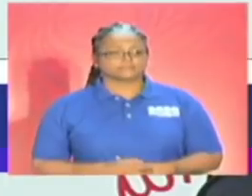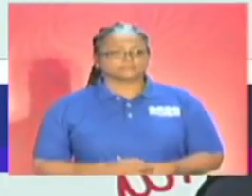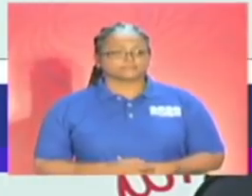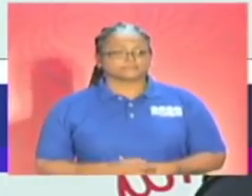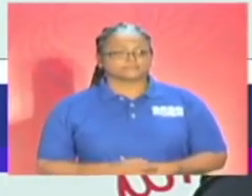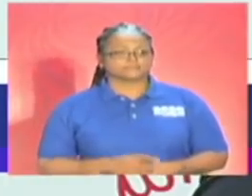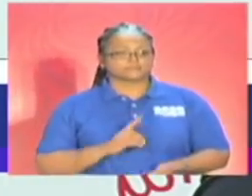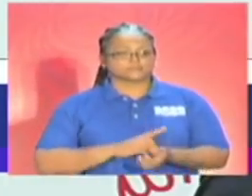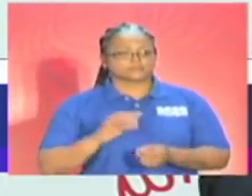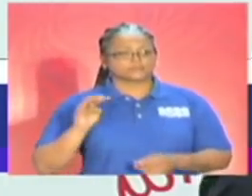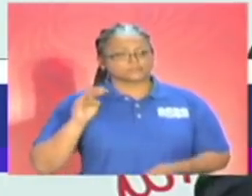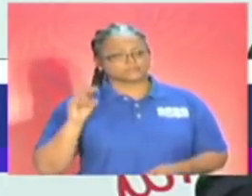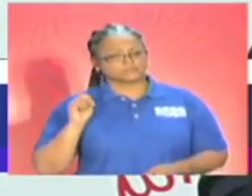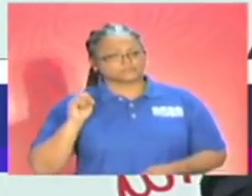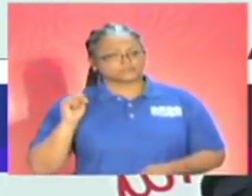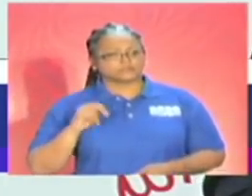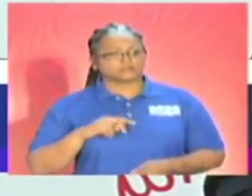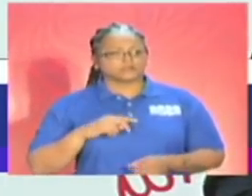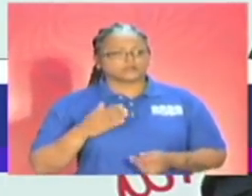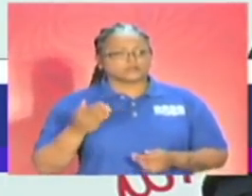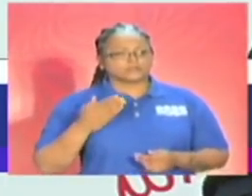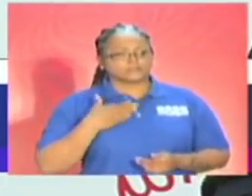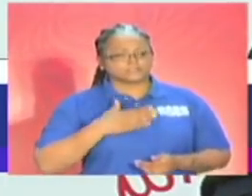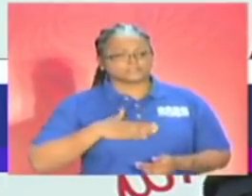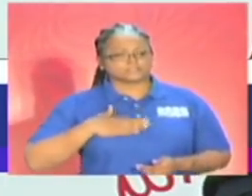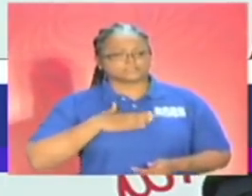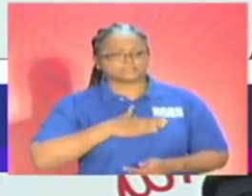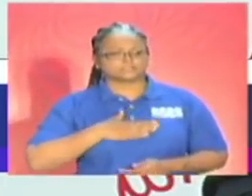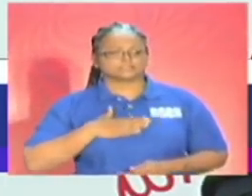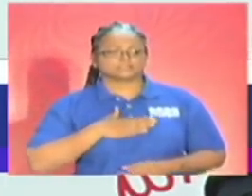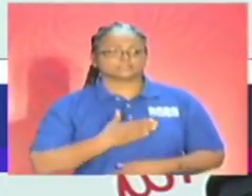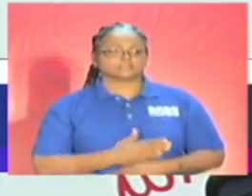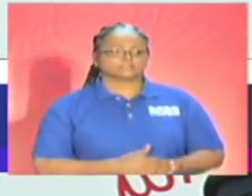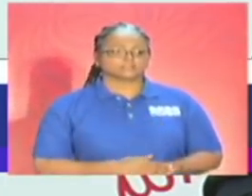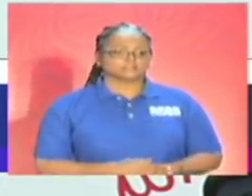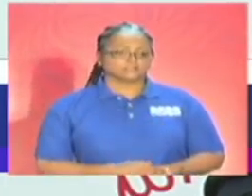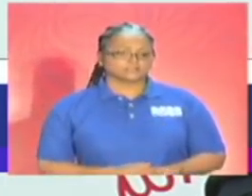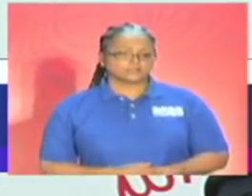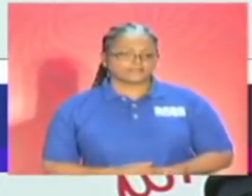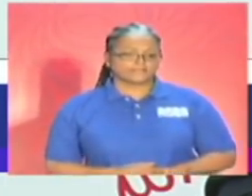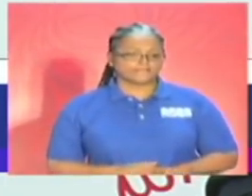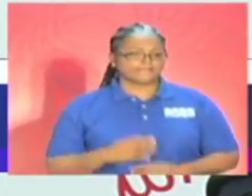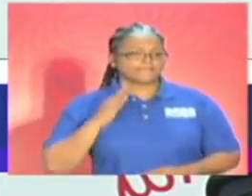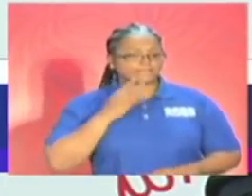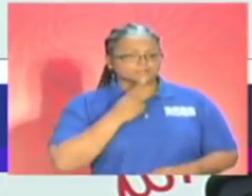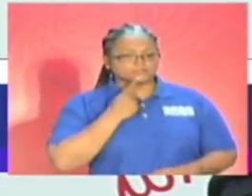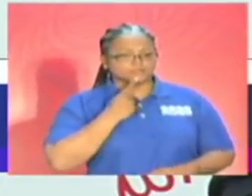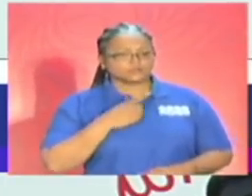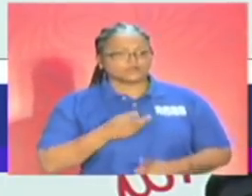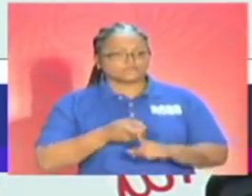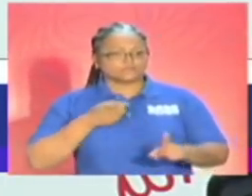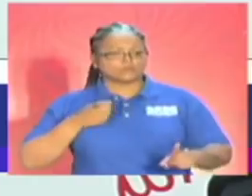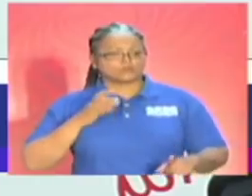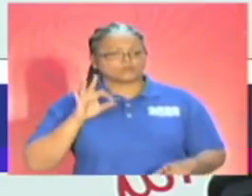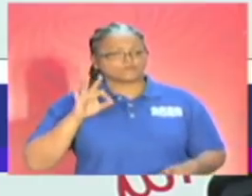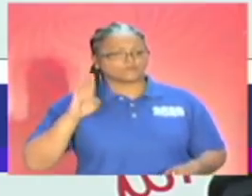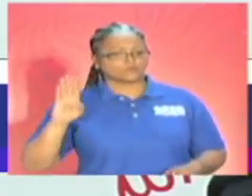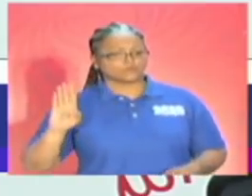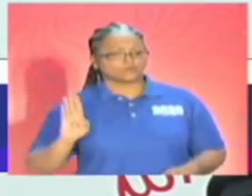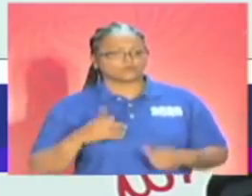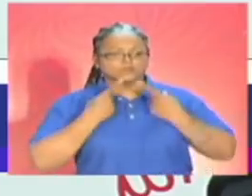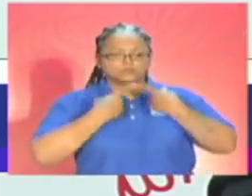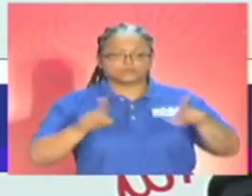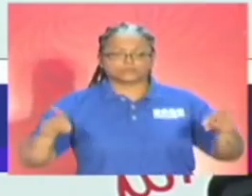for that question. I would basically classify that social media post as fake news because the US FDA